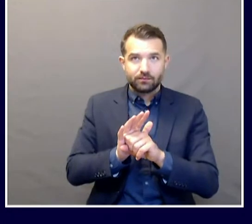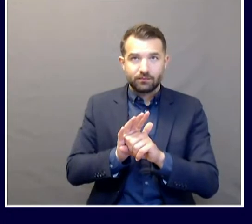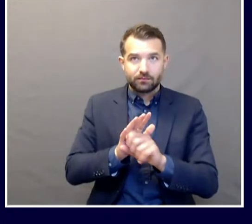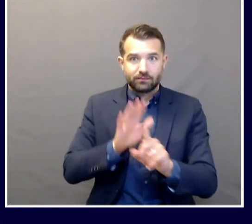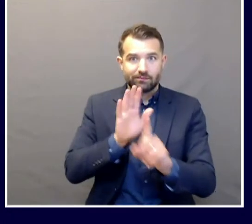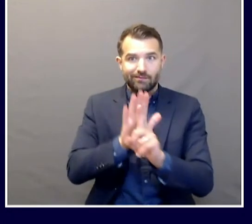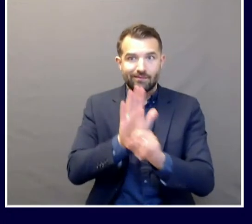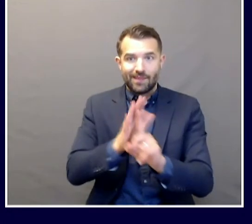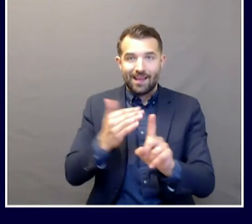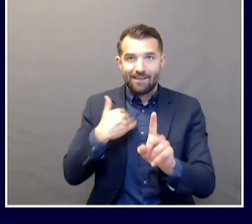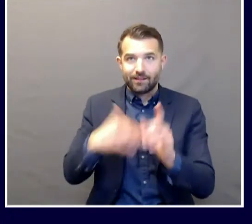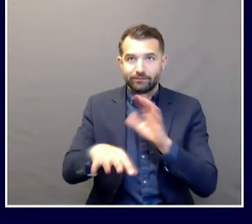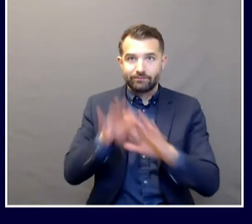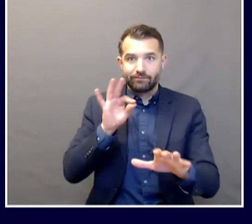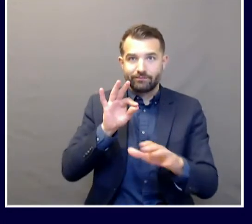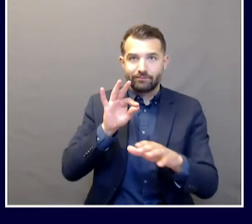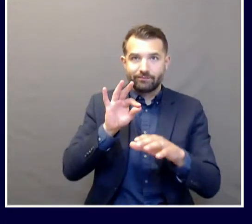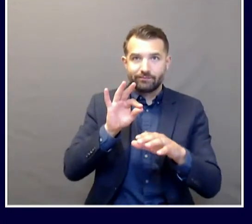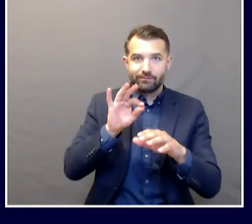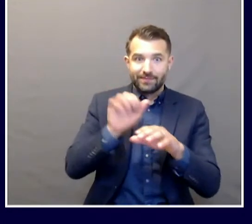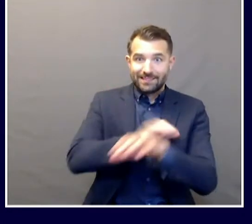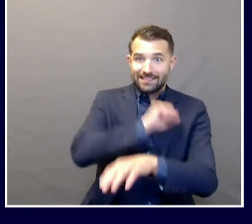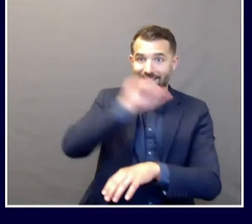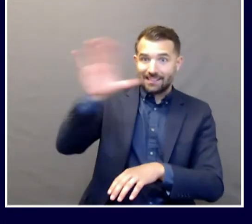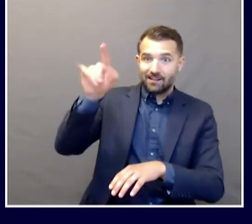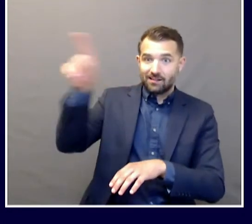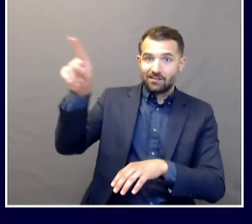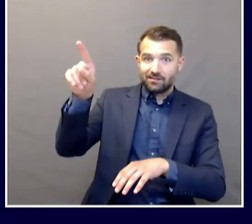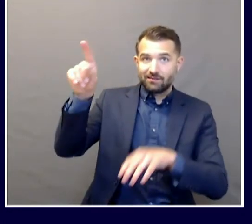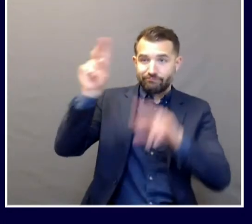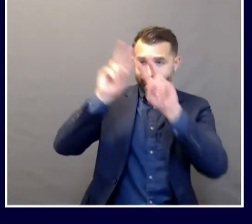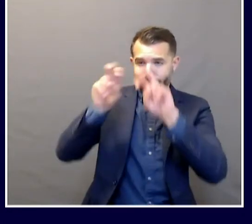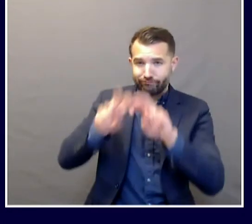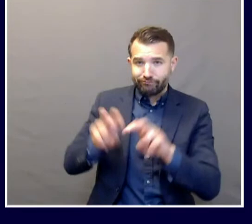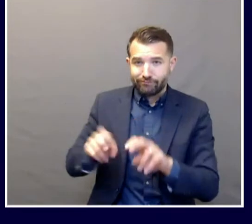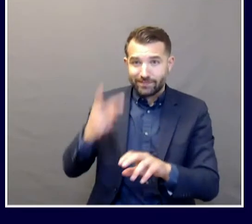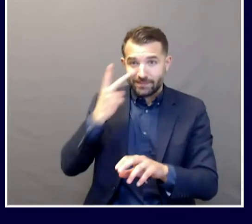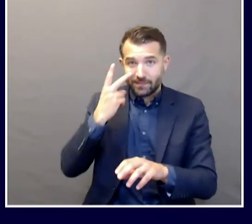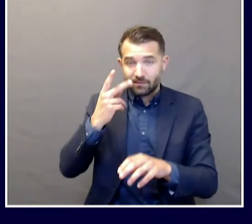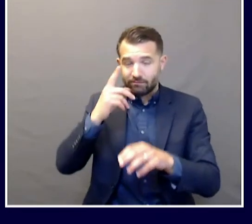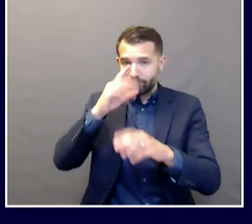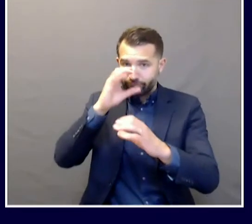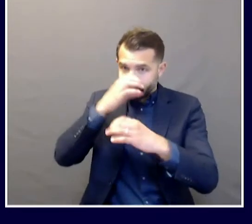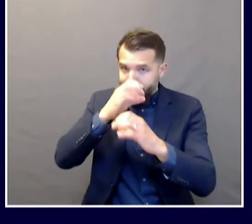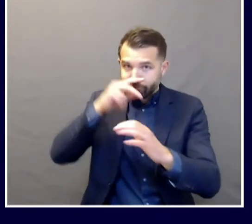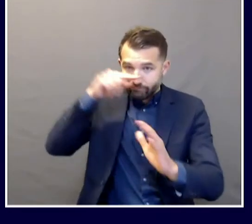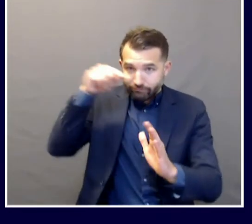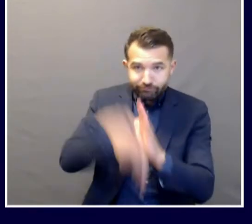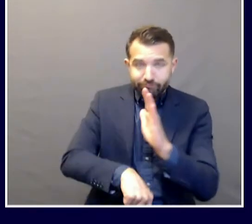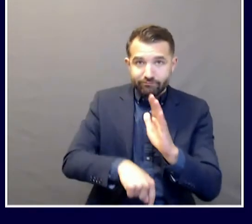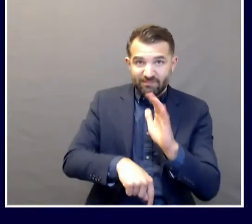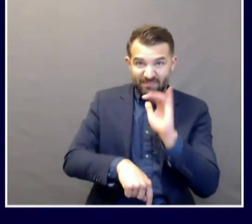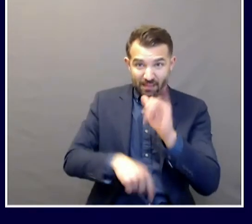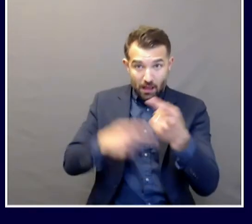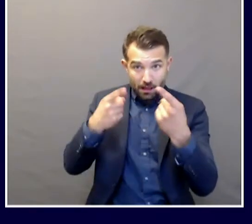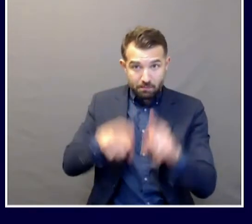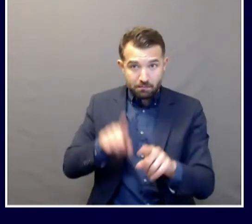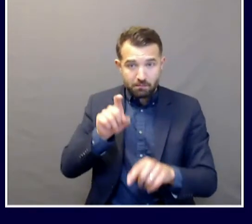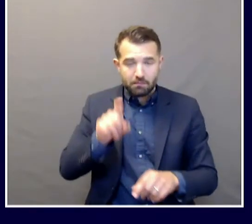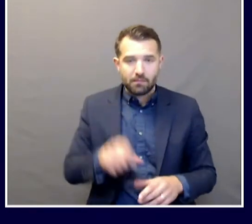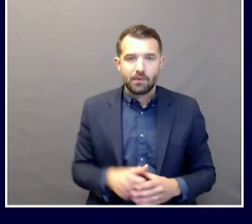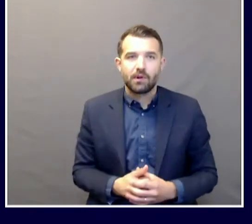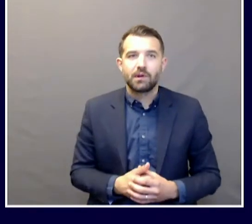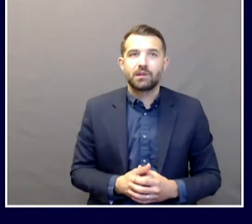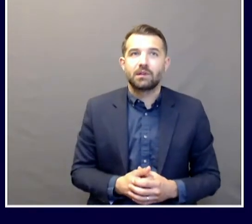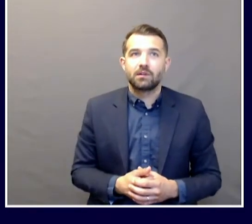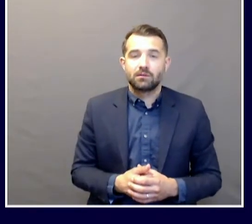deaths among younger people to see what's It, happening with that? it depends on whether we've got a viable sample from their test. We make attempts